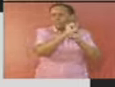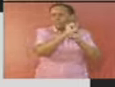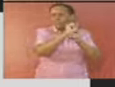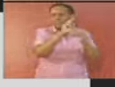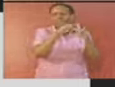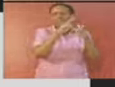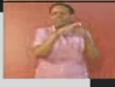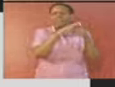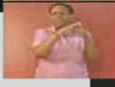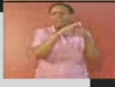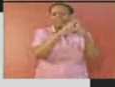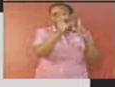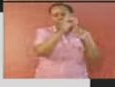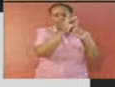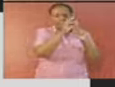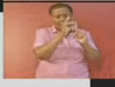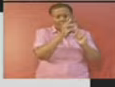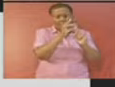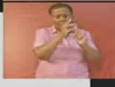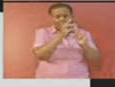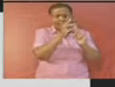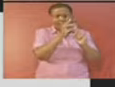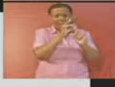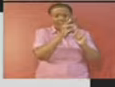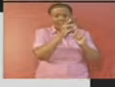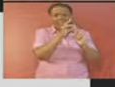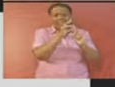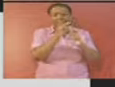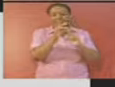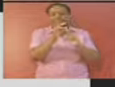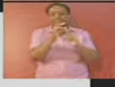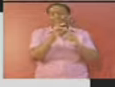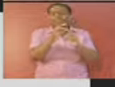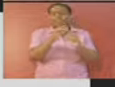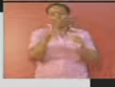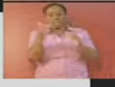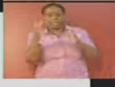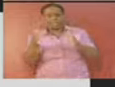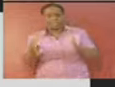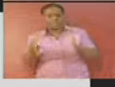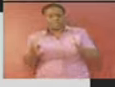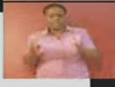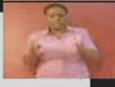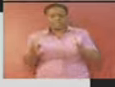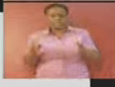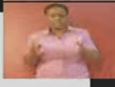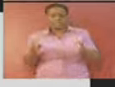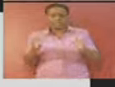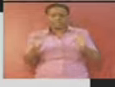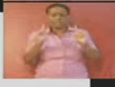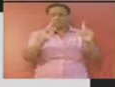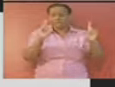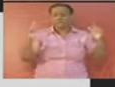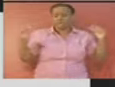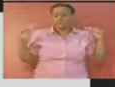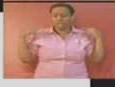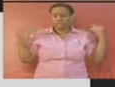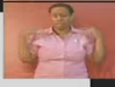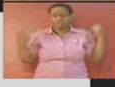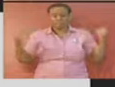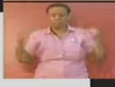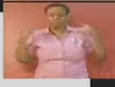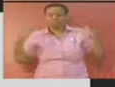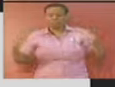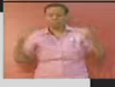who went to a gym whilst he was under quarantine. So you may